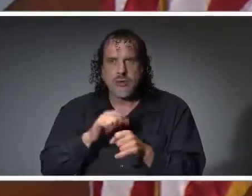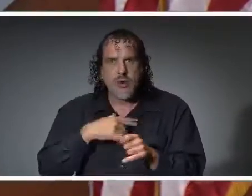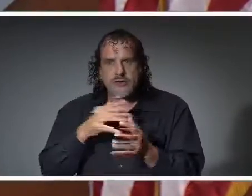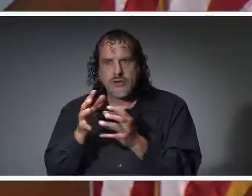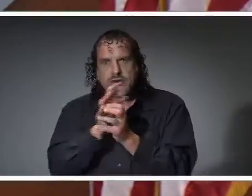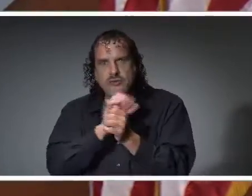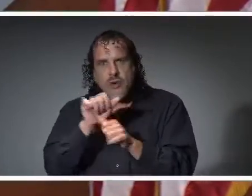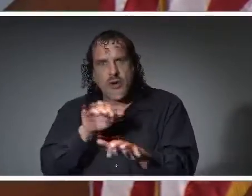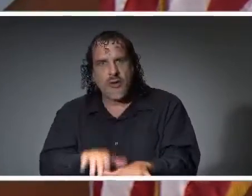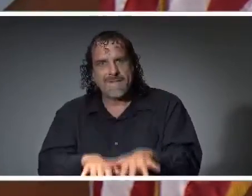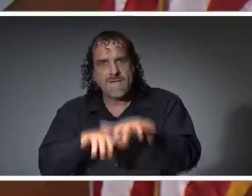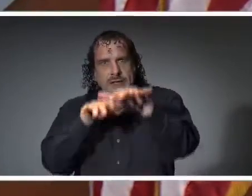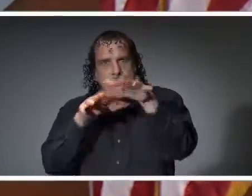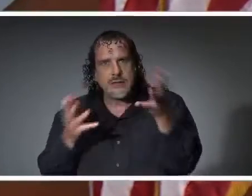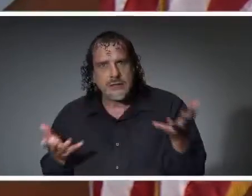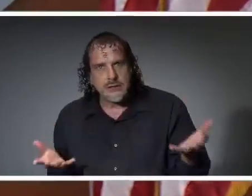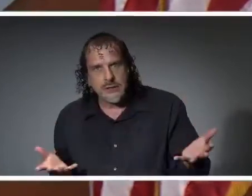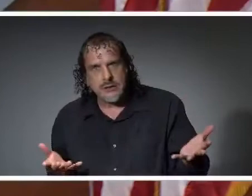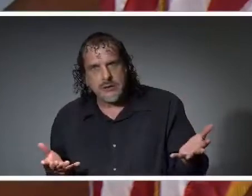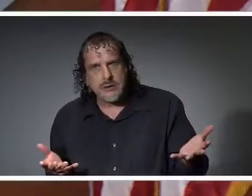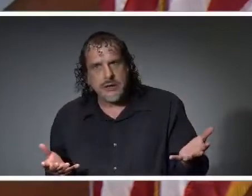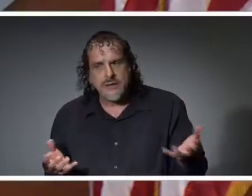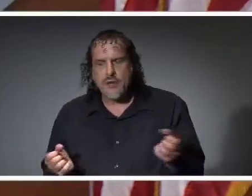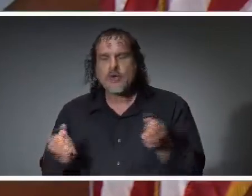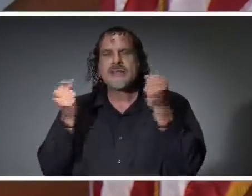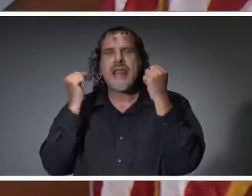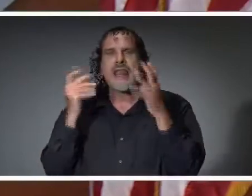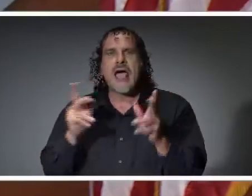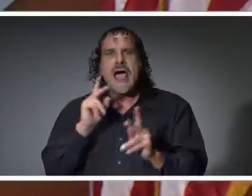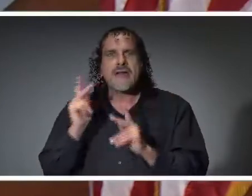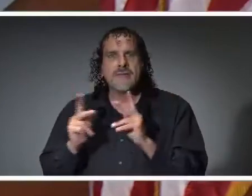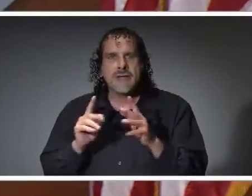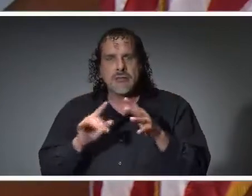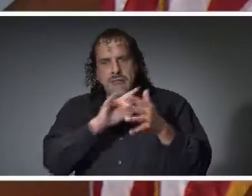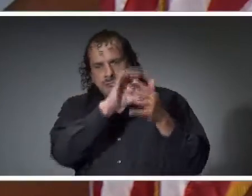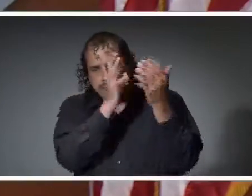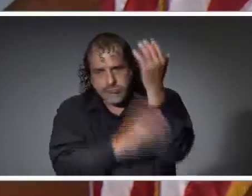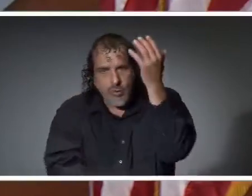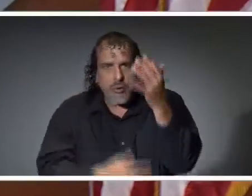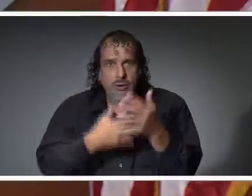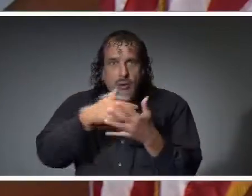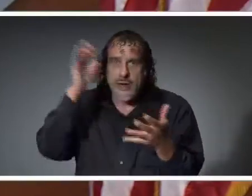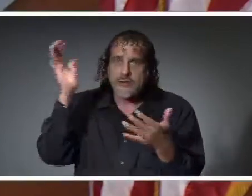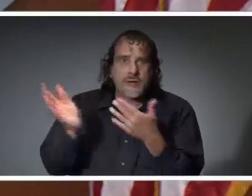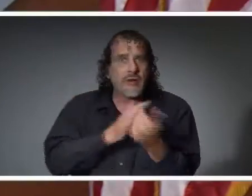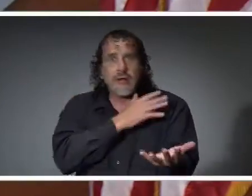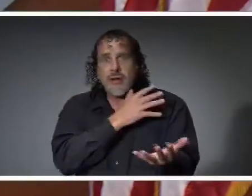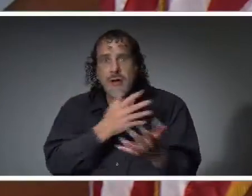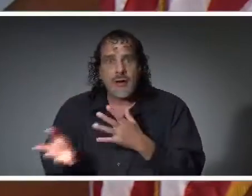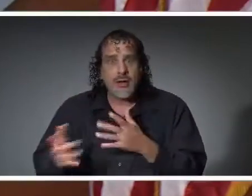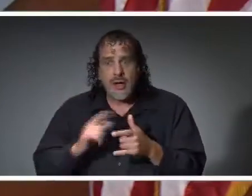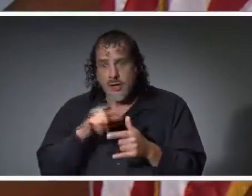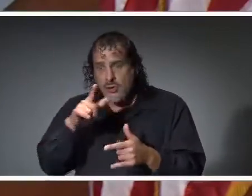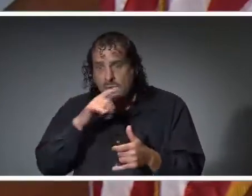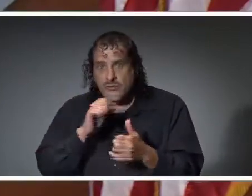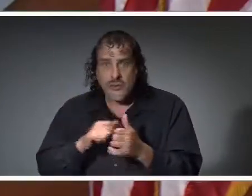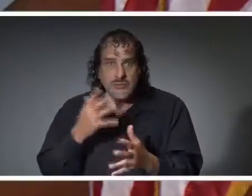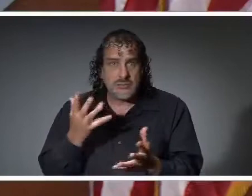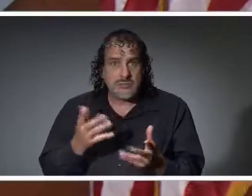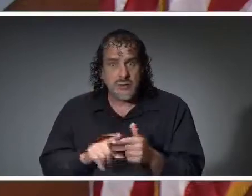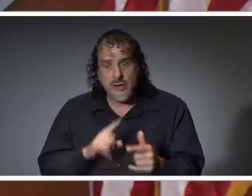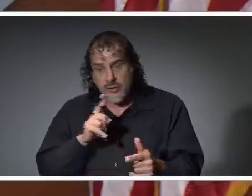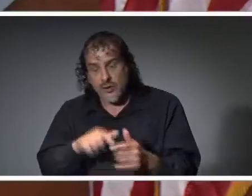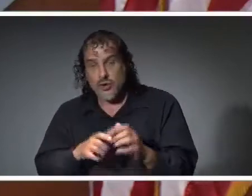floodwaters, there was an awful lot of people across the economic spectrum, and the vast majority of those who were affected were